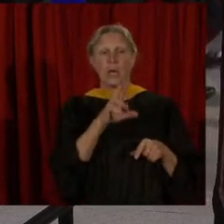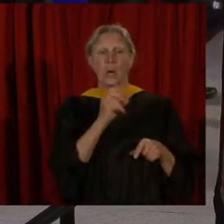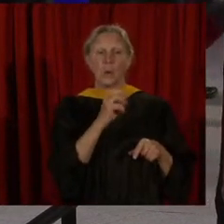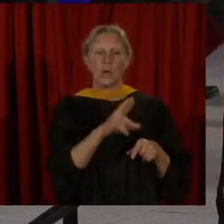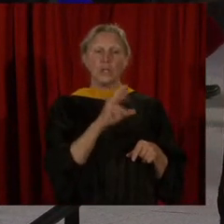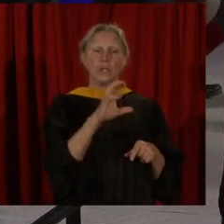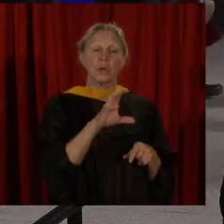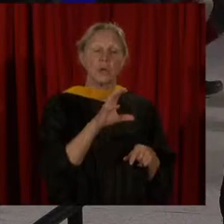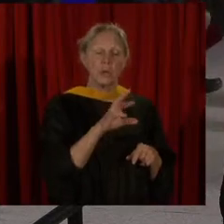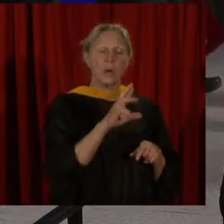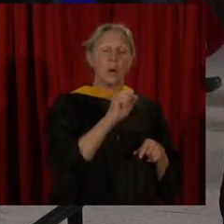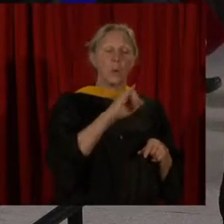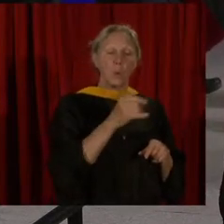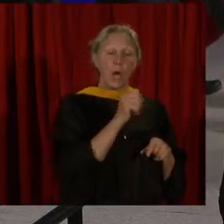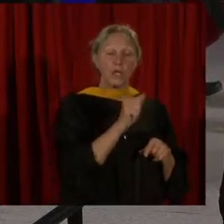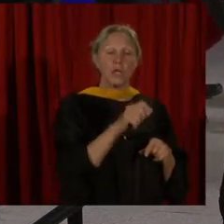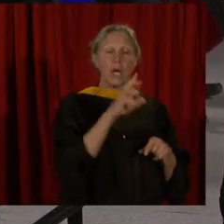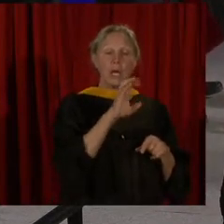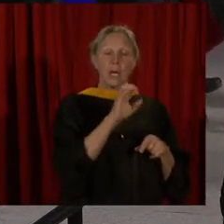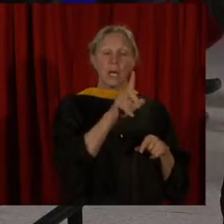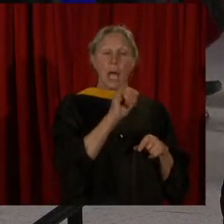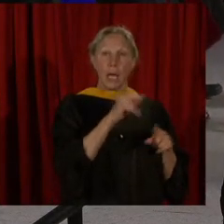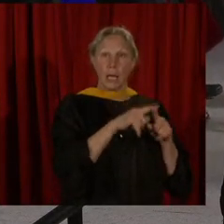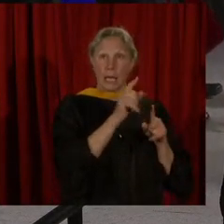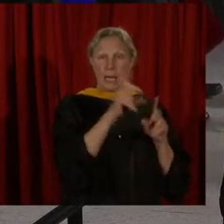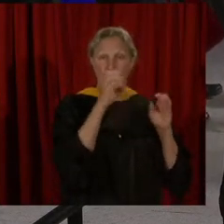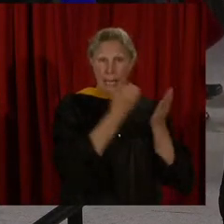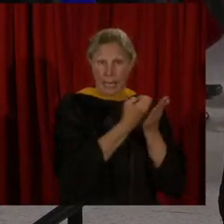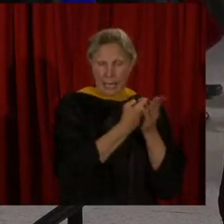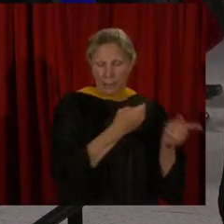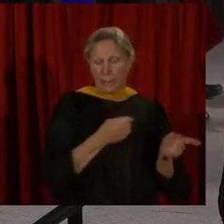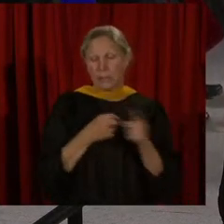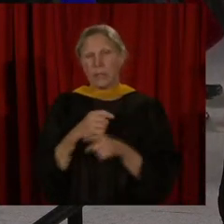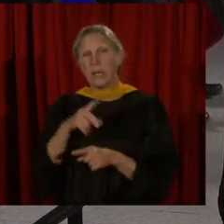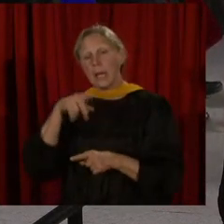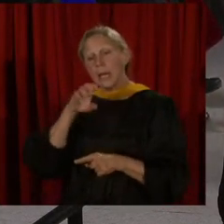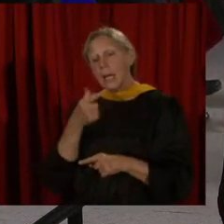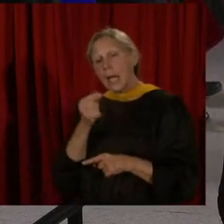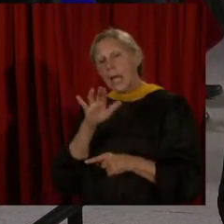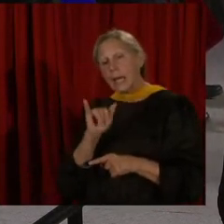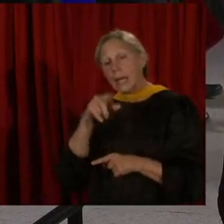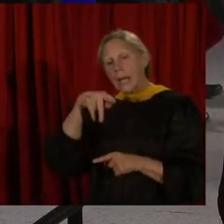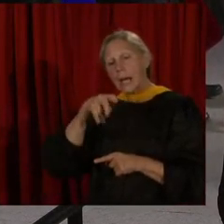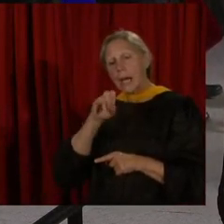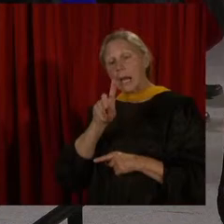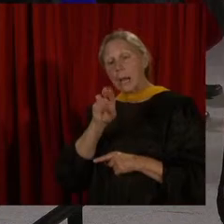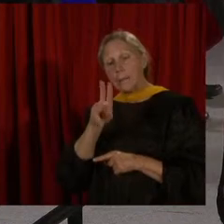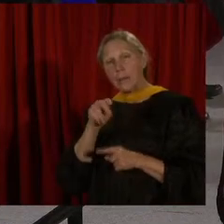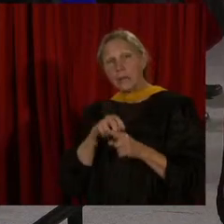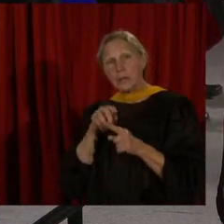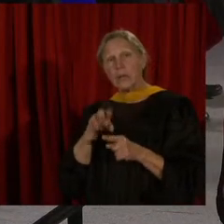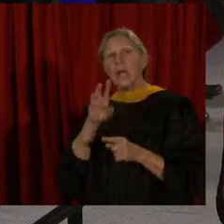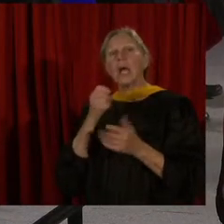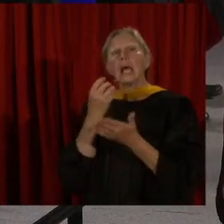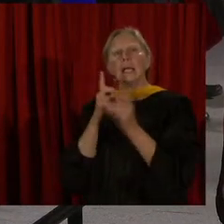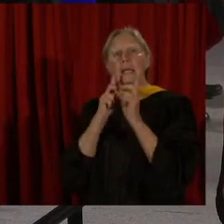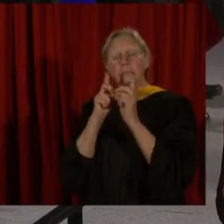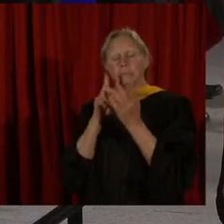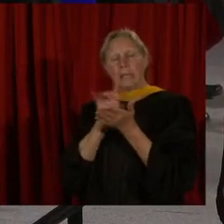Kali, Chair of the Department of Economics. Dr. Gary Peters, Chair of the William Dillard Department of